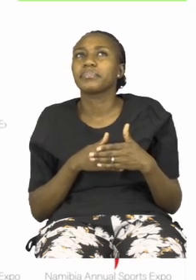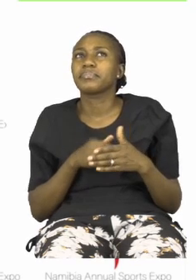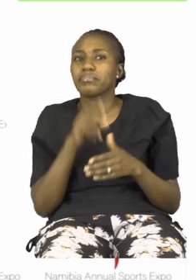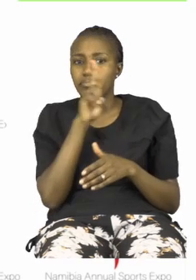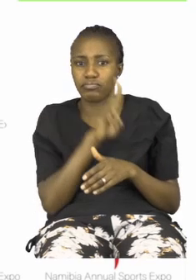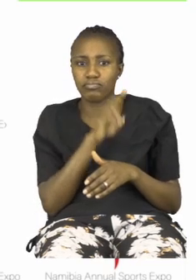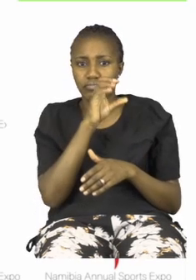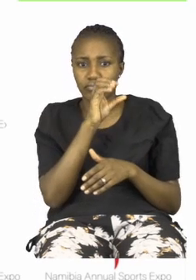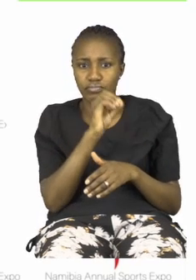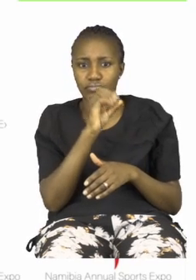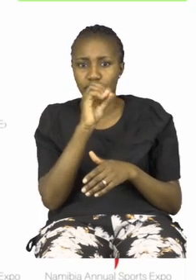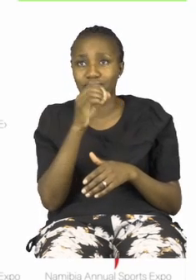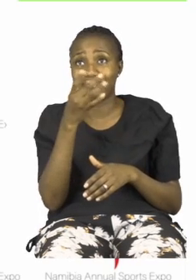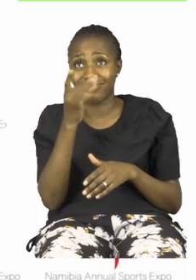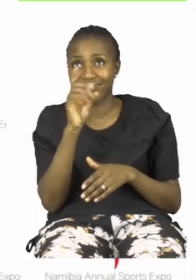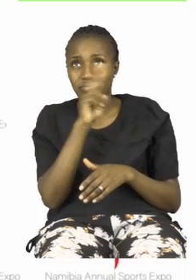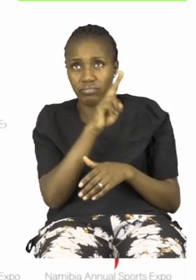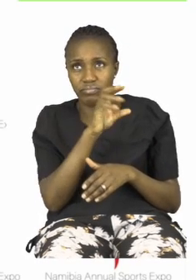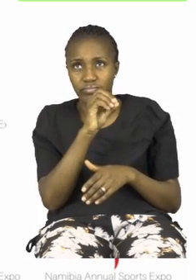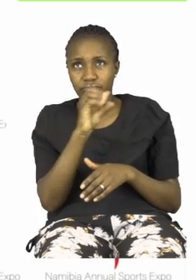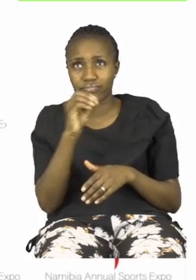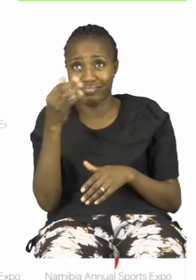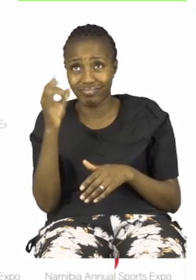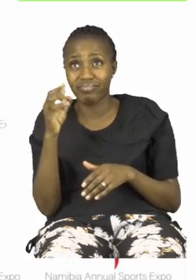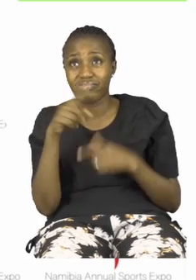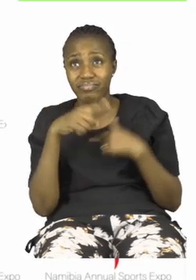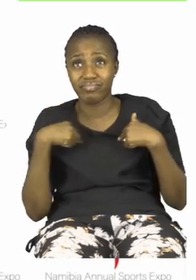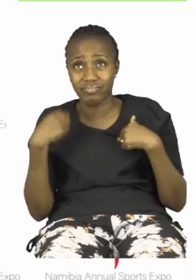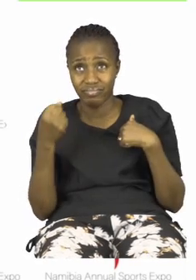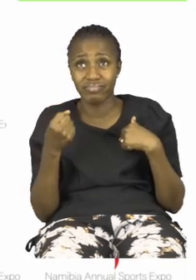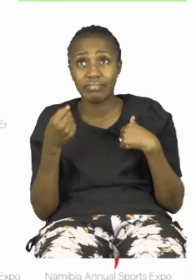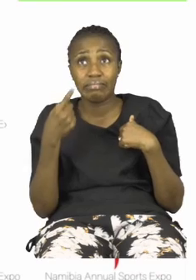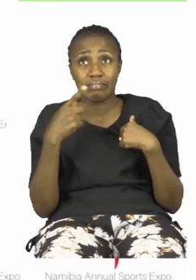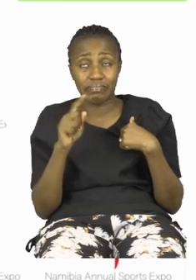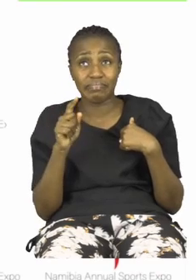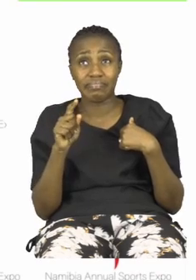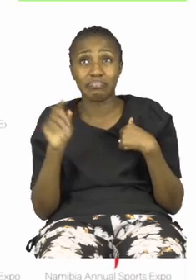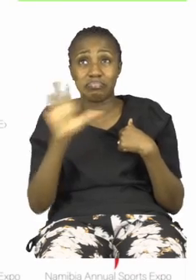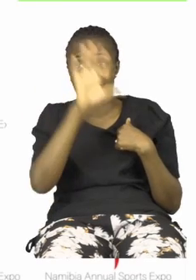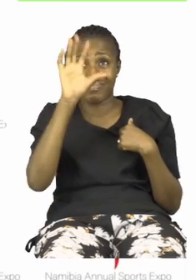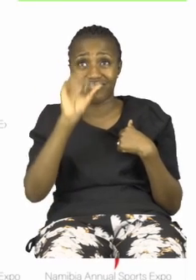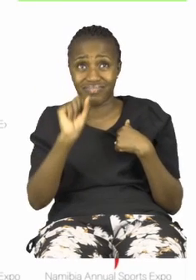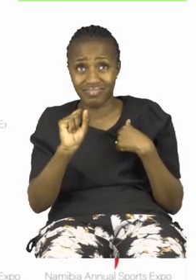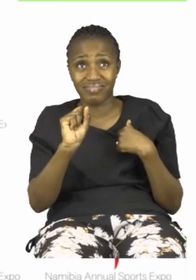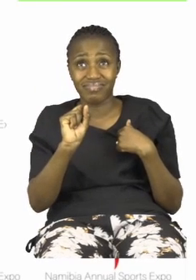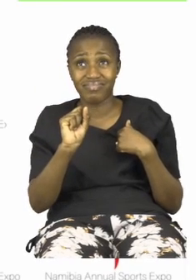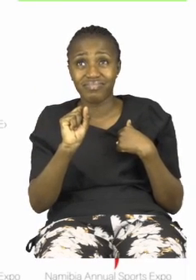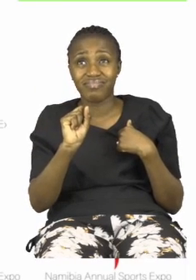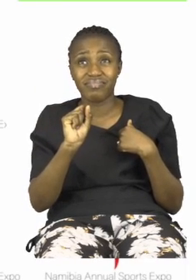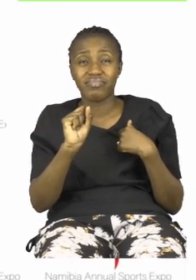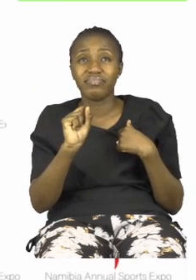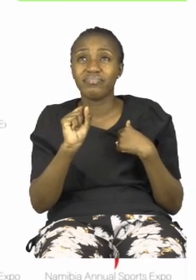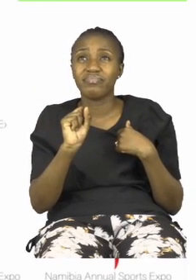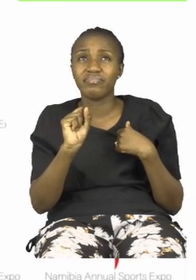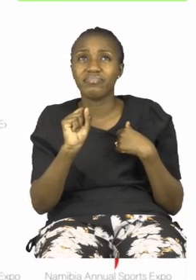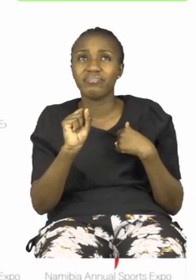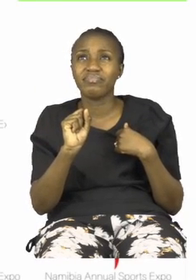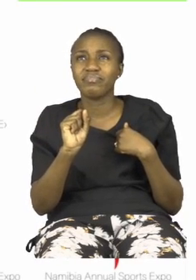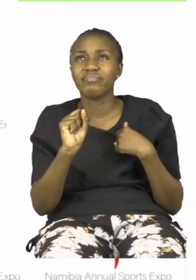and 2009, we had that event, but South Africa caught wind of this, and their equivalent of their Electronic